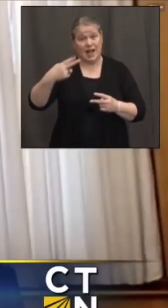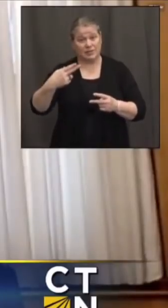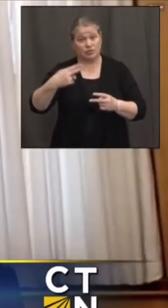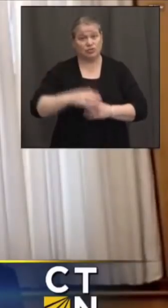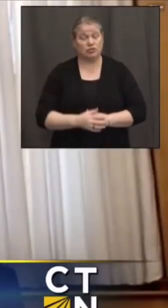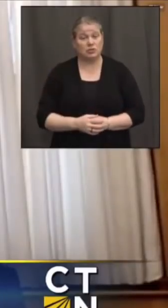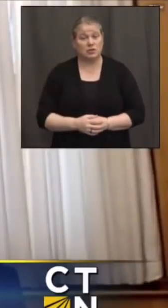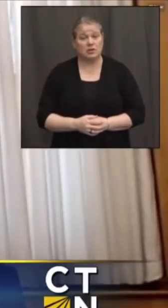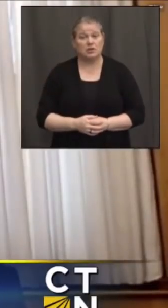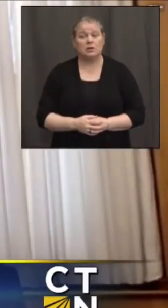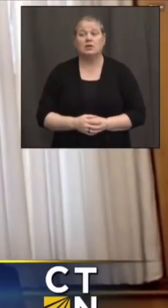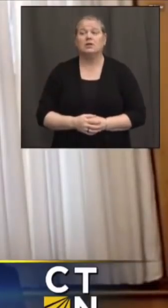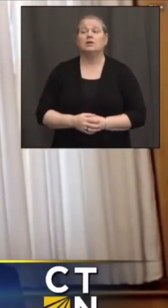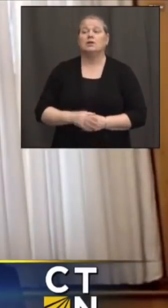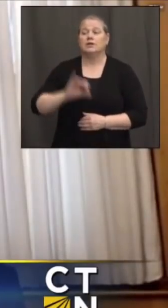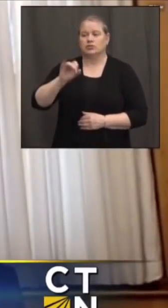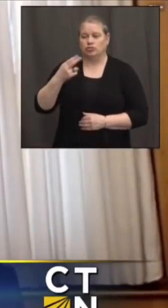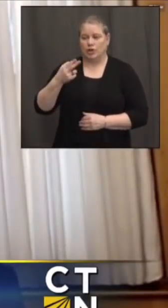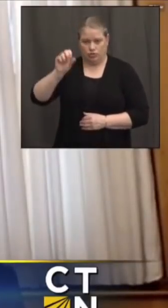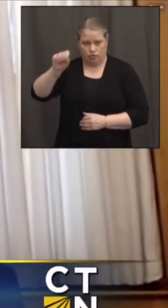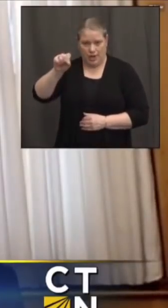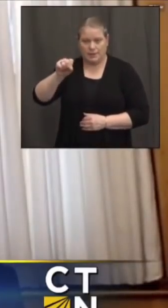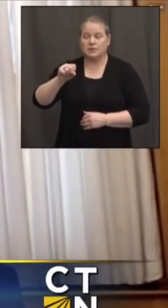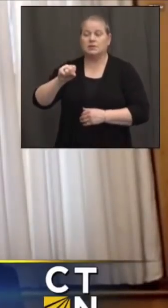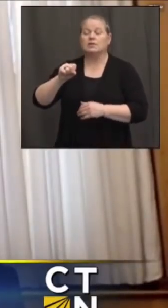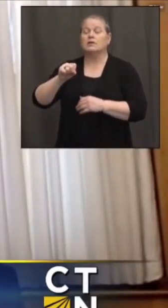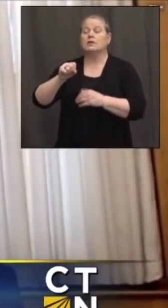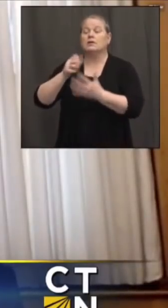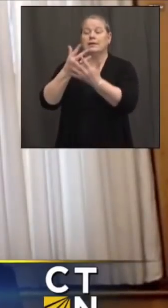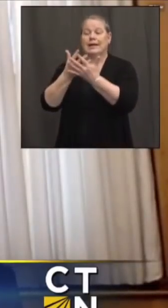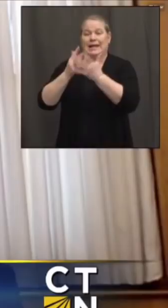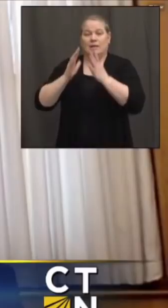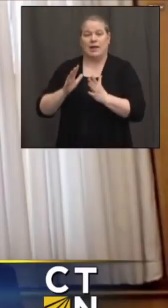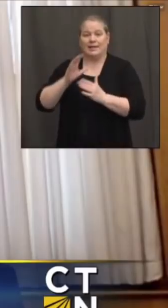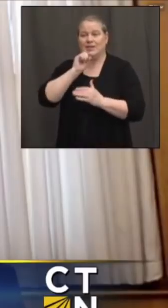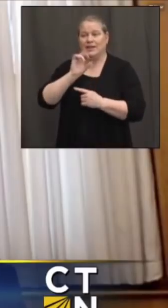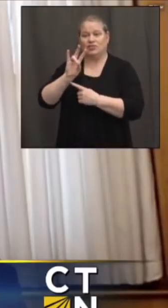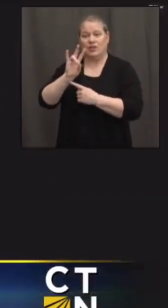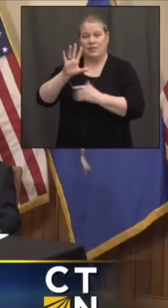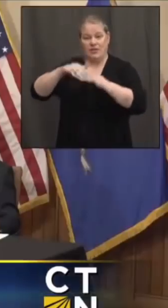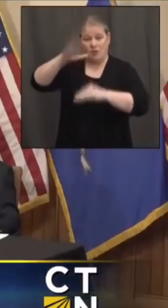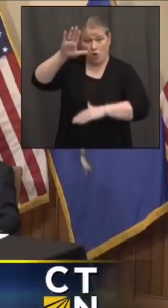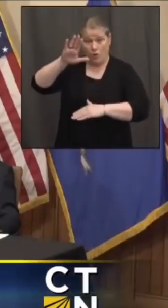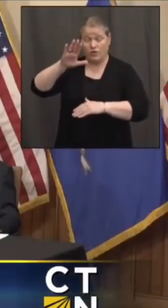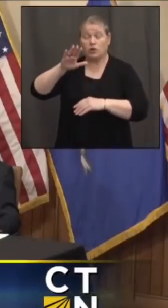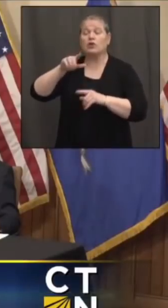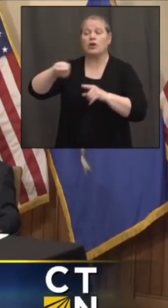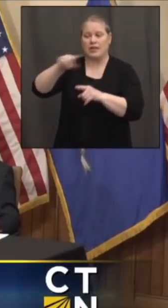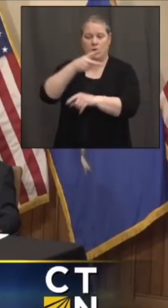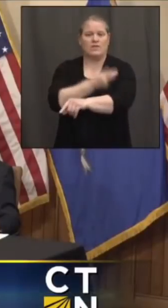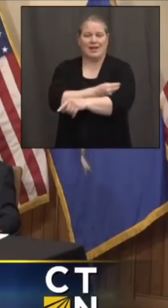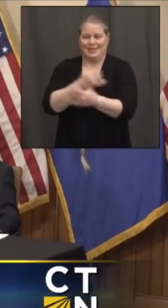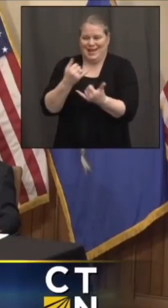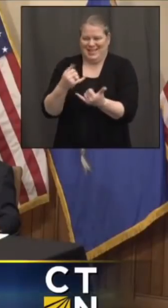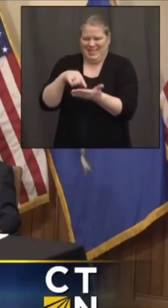offenders 75 and older within our correctional system were vaccinated earlier this week. And how about CVH?